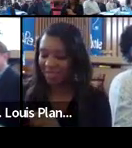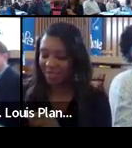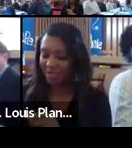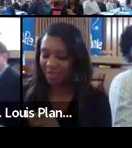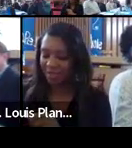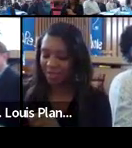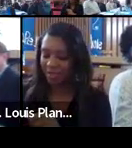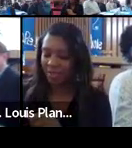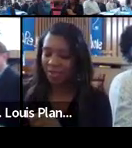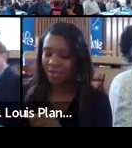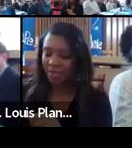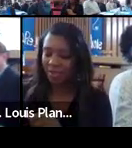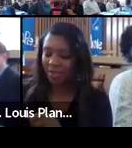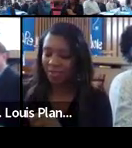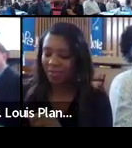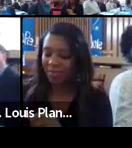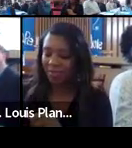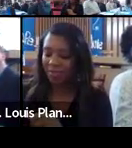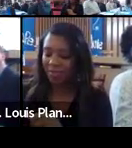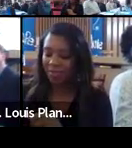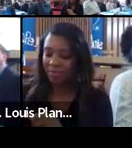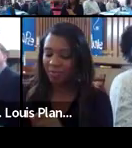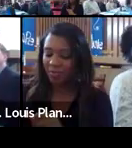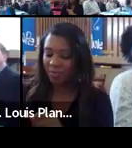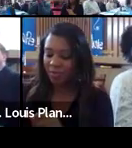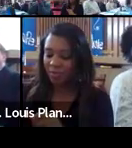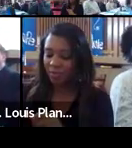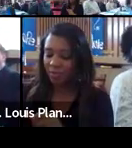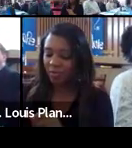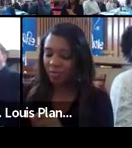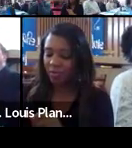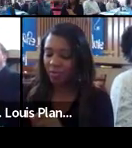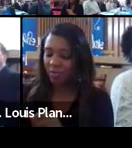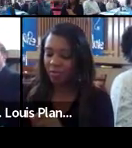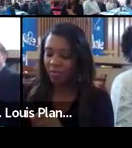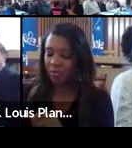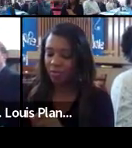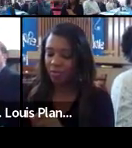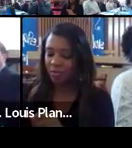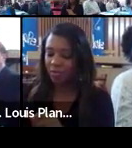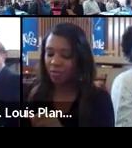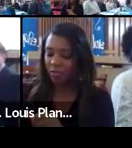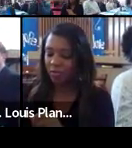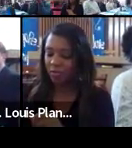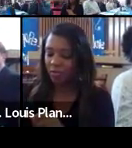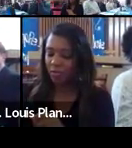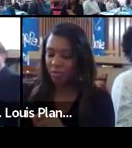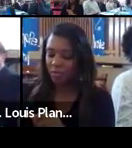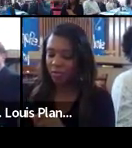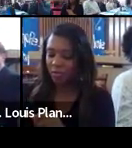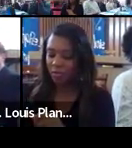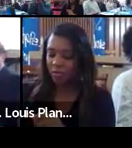you again. My name is Michael Burns. I am representing Northside Community College, and my remarks is going to be